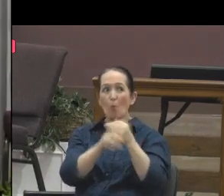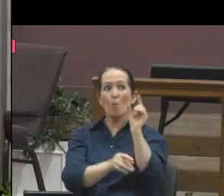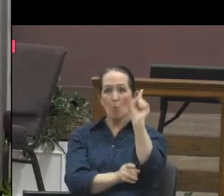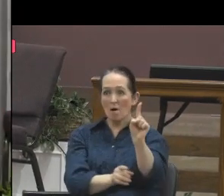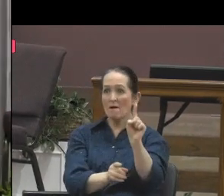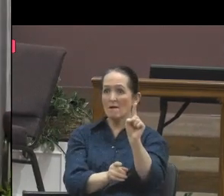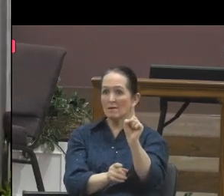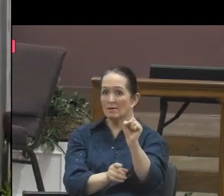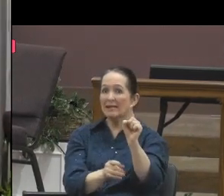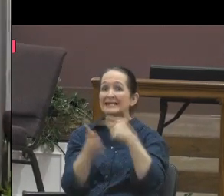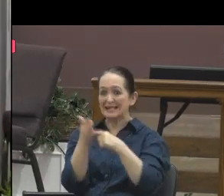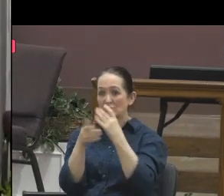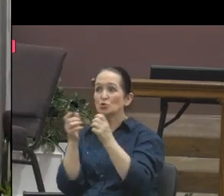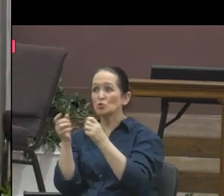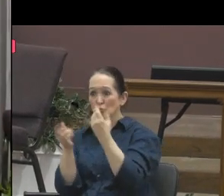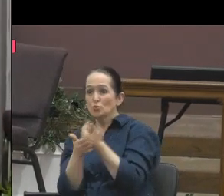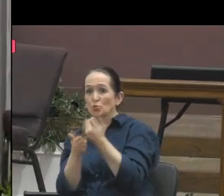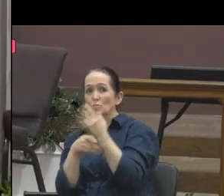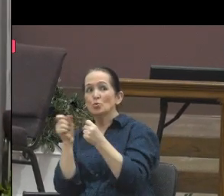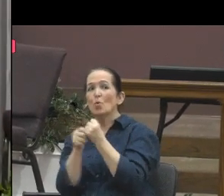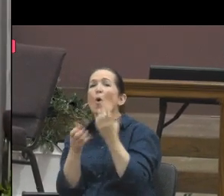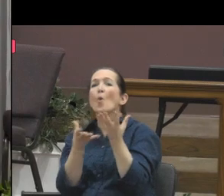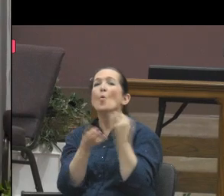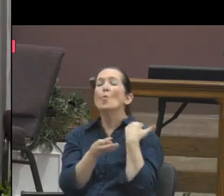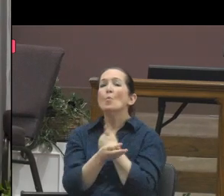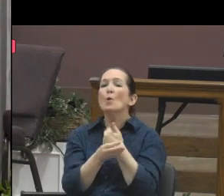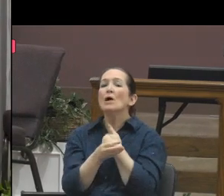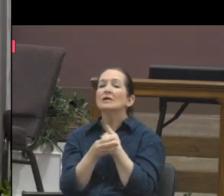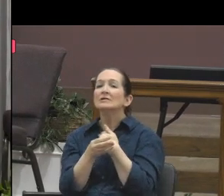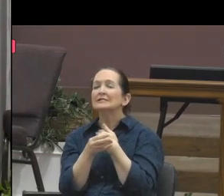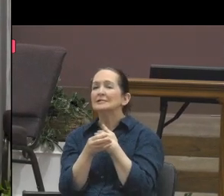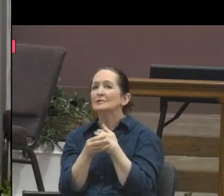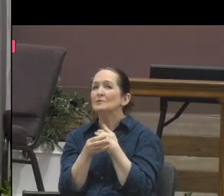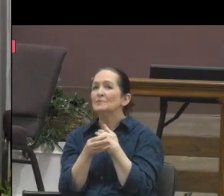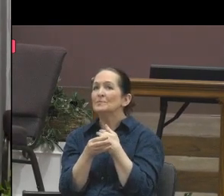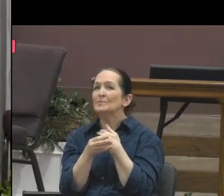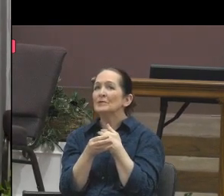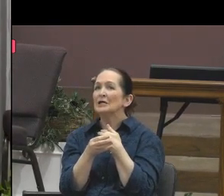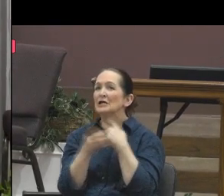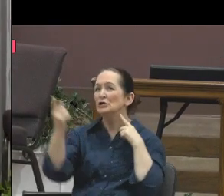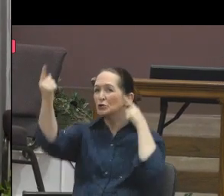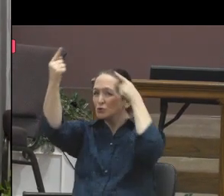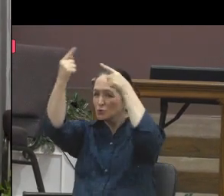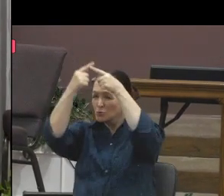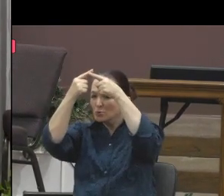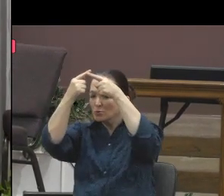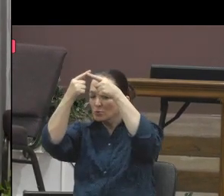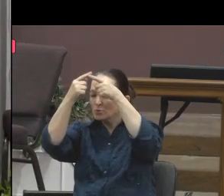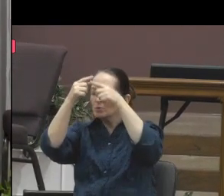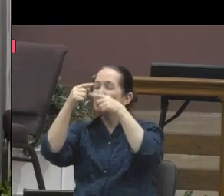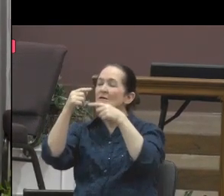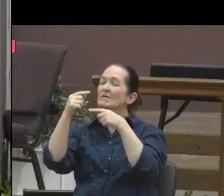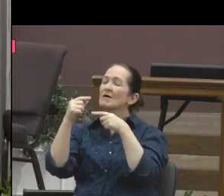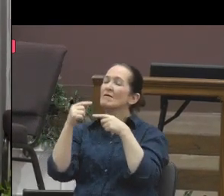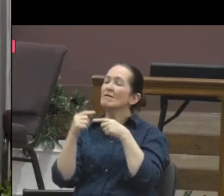This new year, I want us to set our sights and our hearts to true unity, which can only